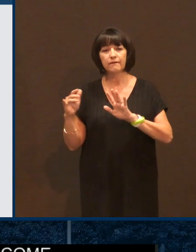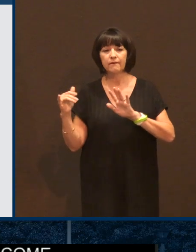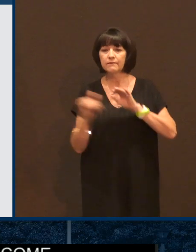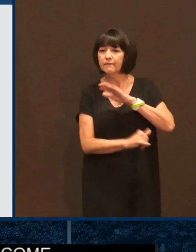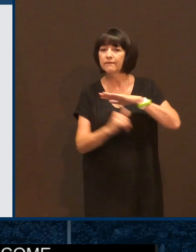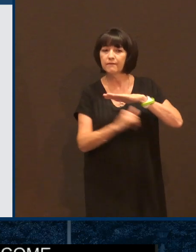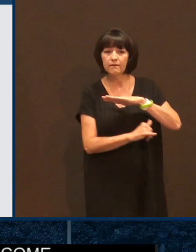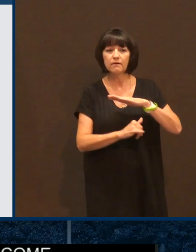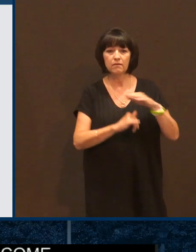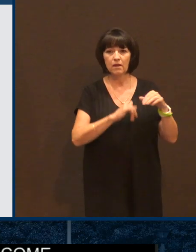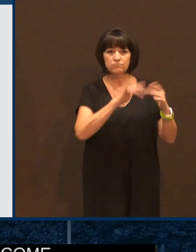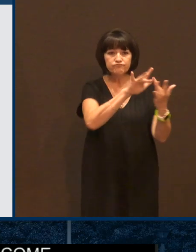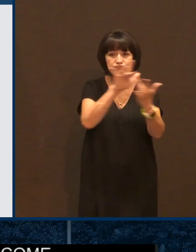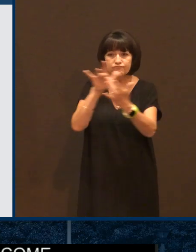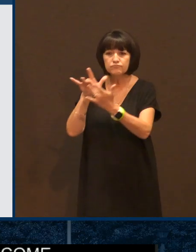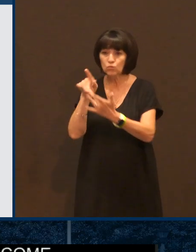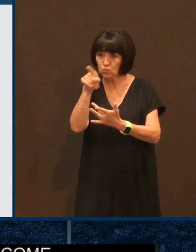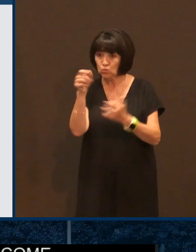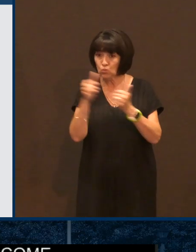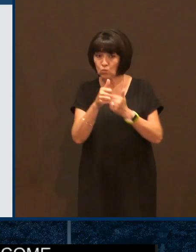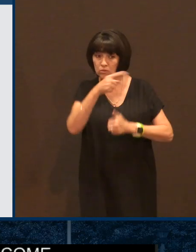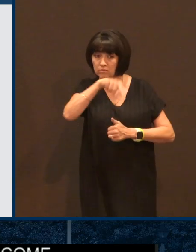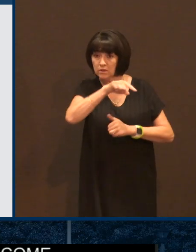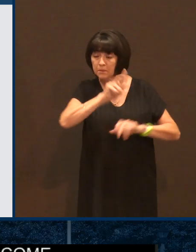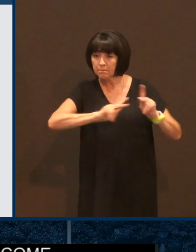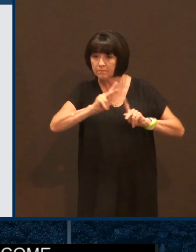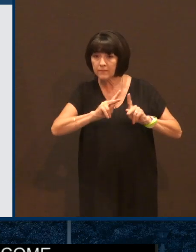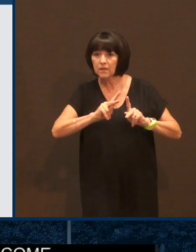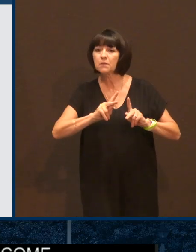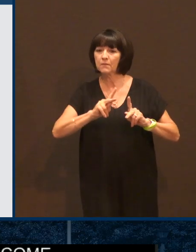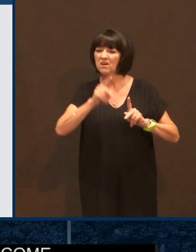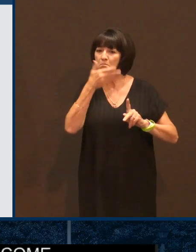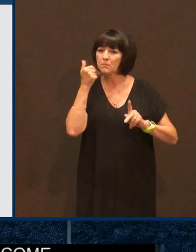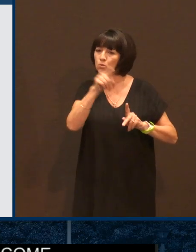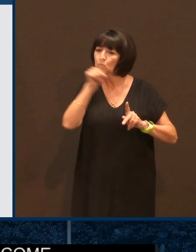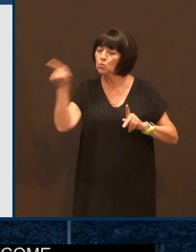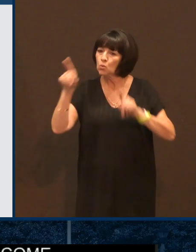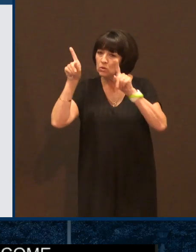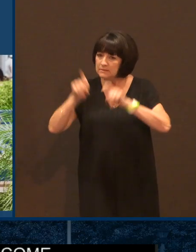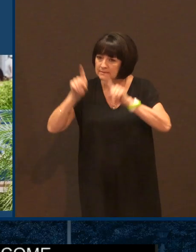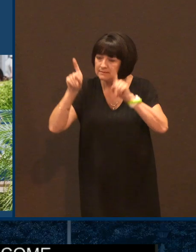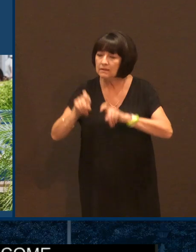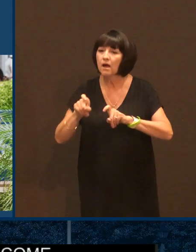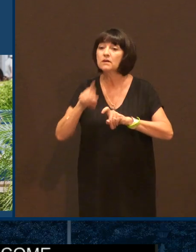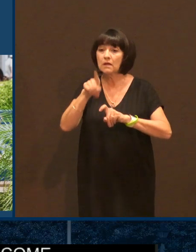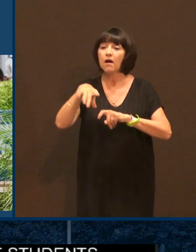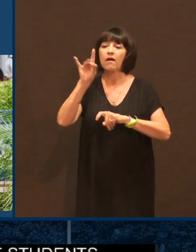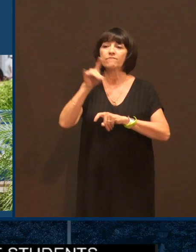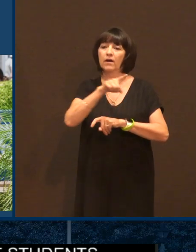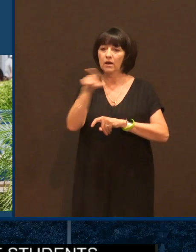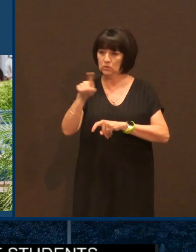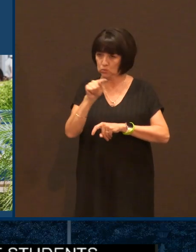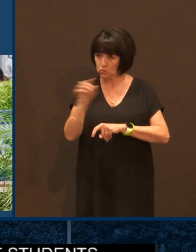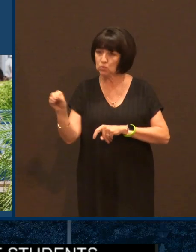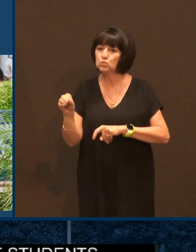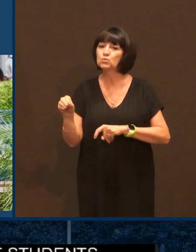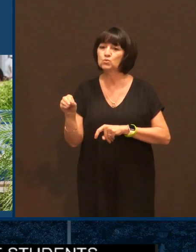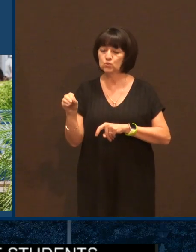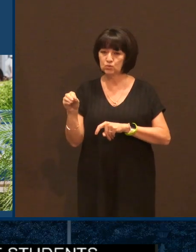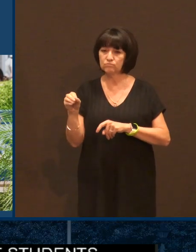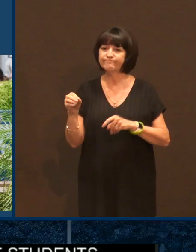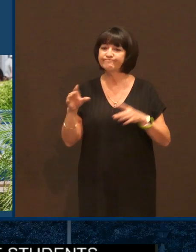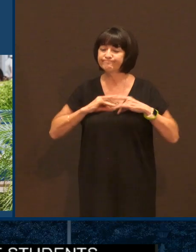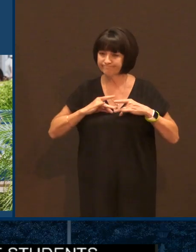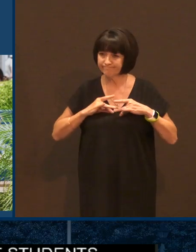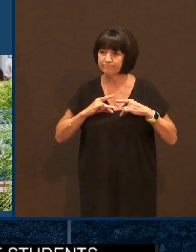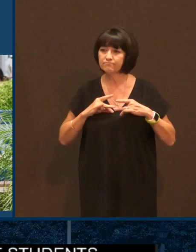and restaurants and the tourism crowd started the summer. So we've tested hundreds, and hundreds turned